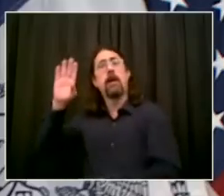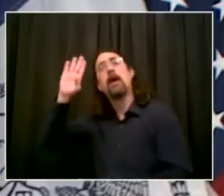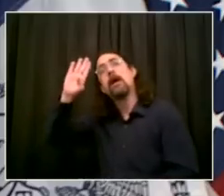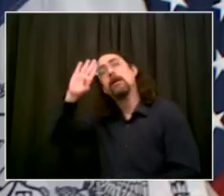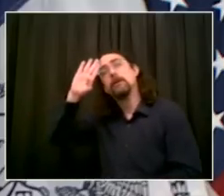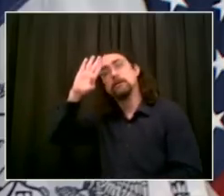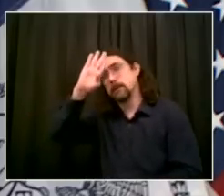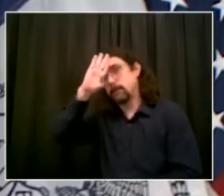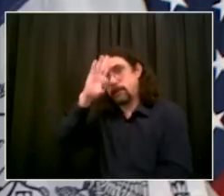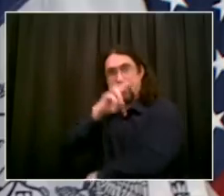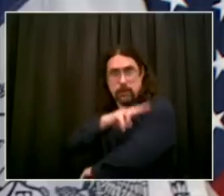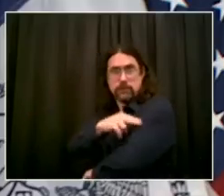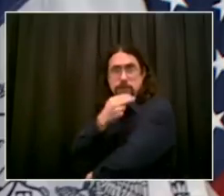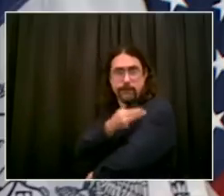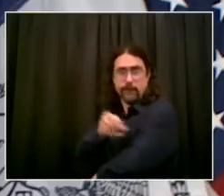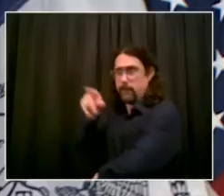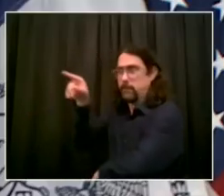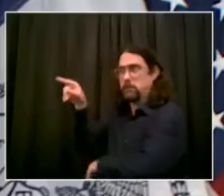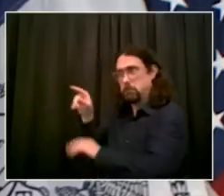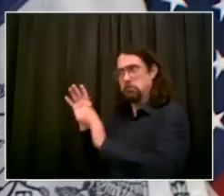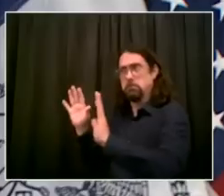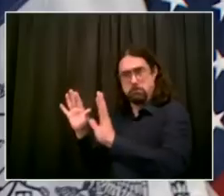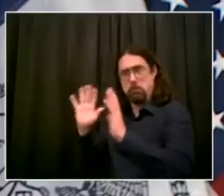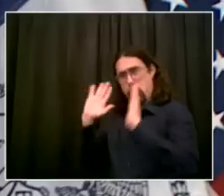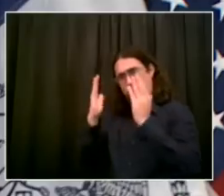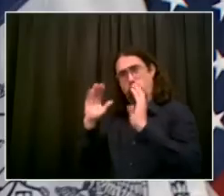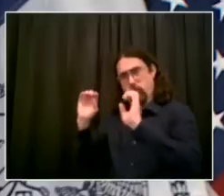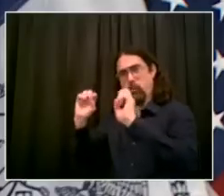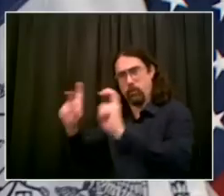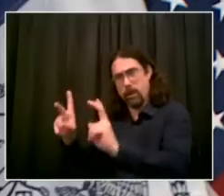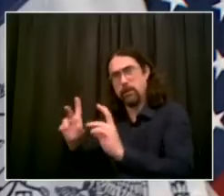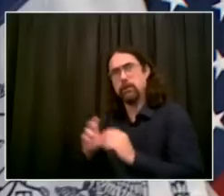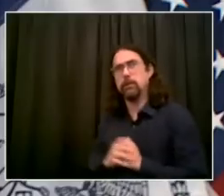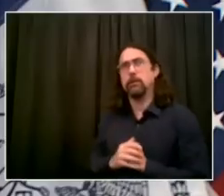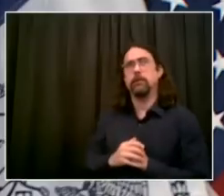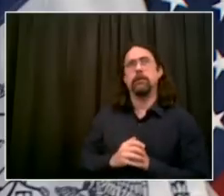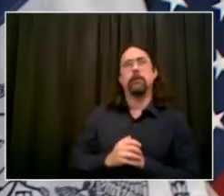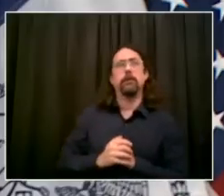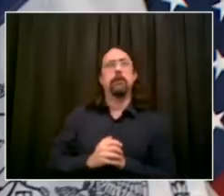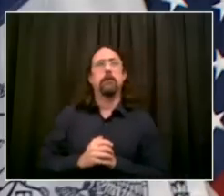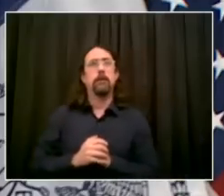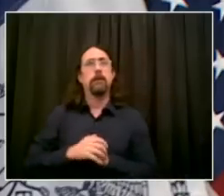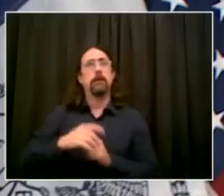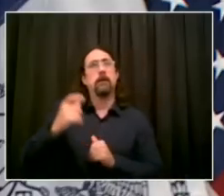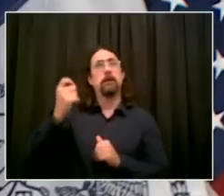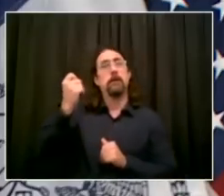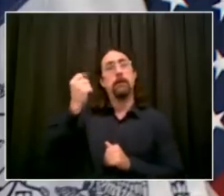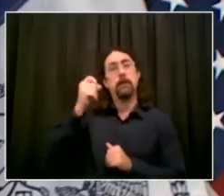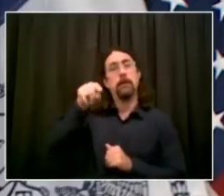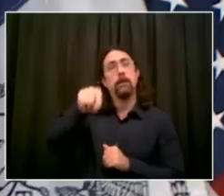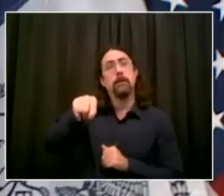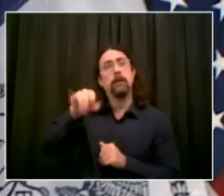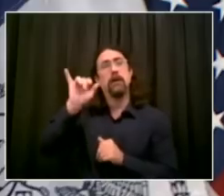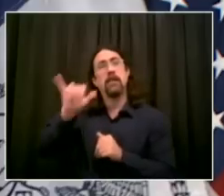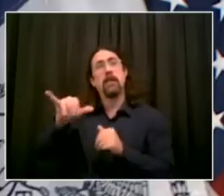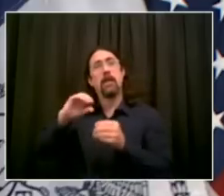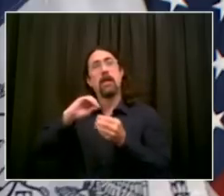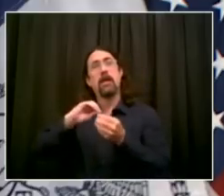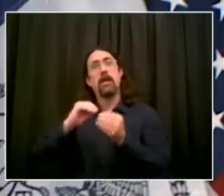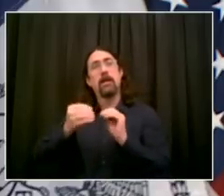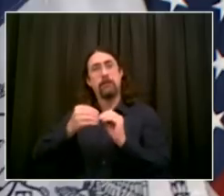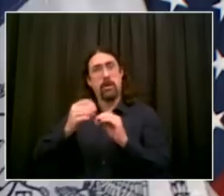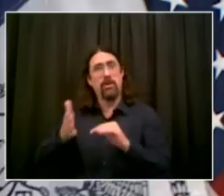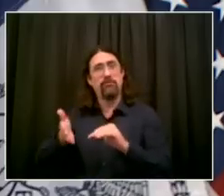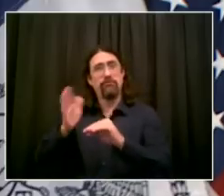had. As I announced, 250,000 tests last week. We've never gotten to that level before. The daily